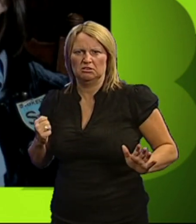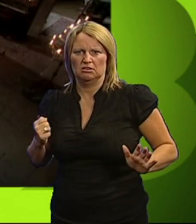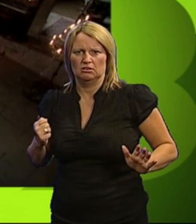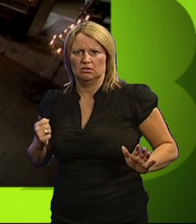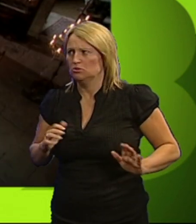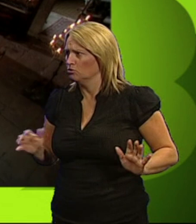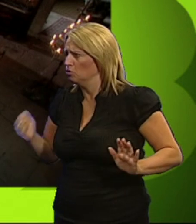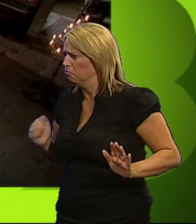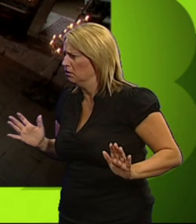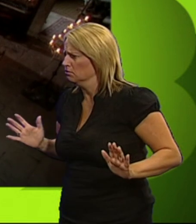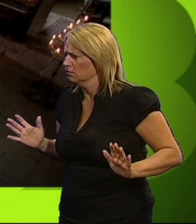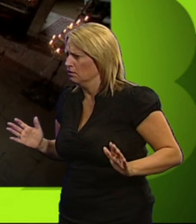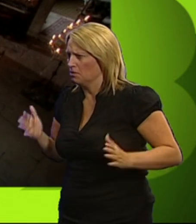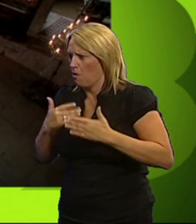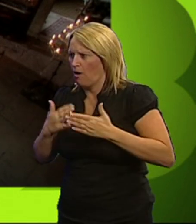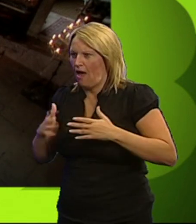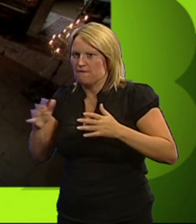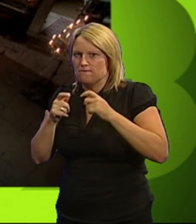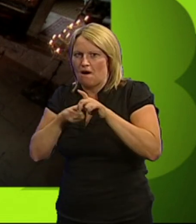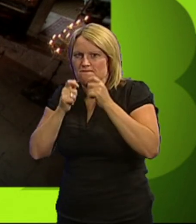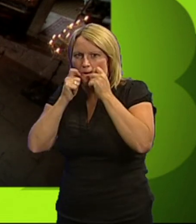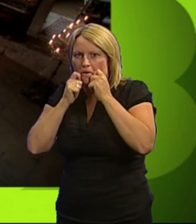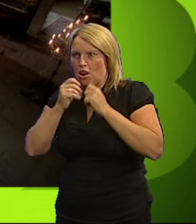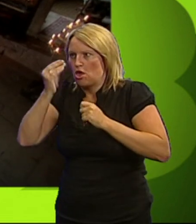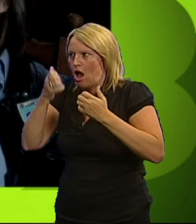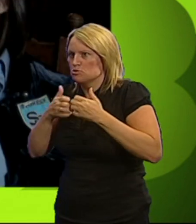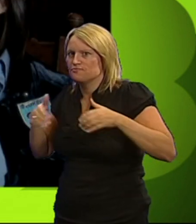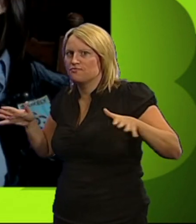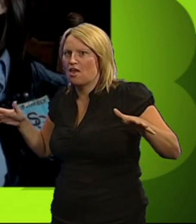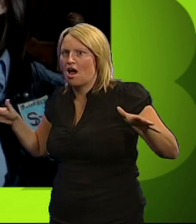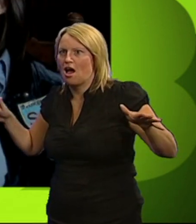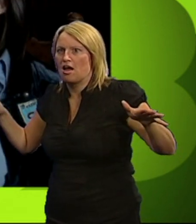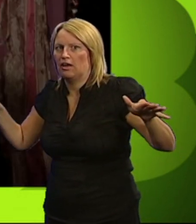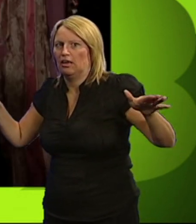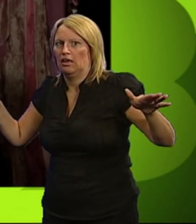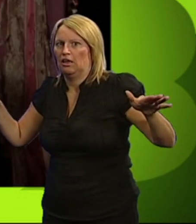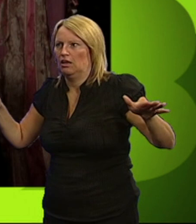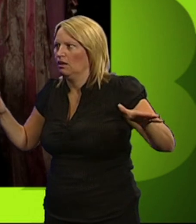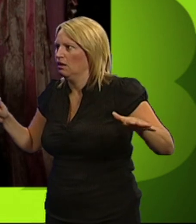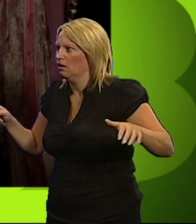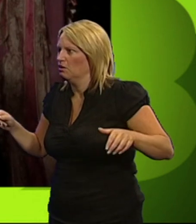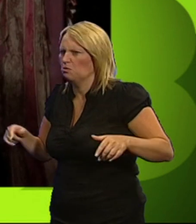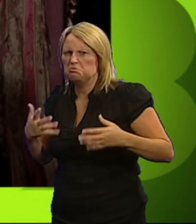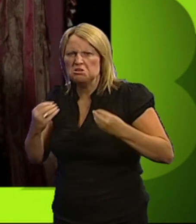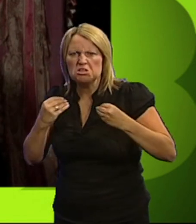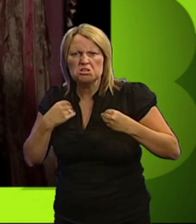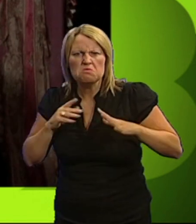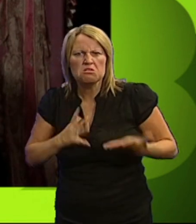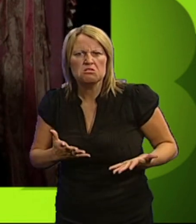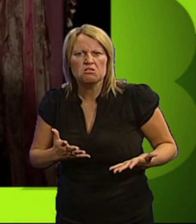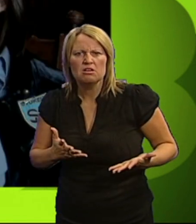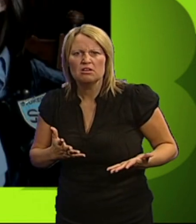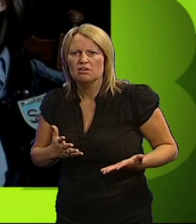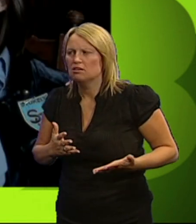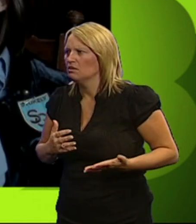Now come on! Every young vampire must learn how to fly. So why haven't you taught me yet? Oh, Ingrid, I've told you. It's because